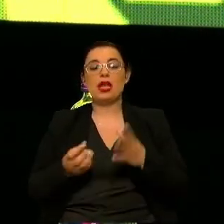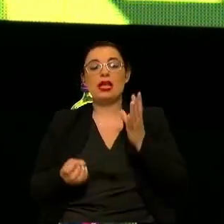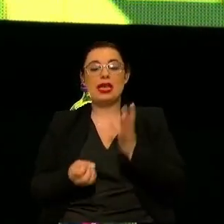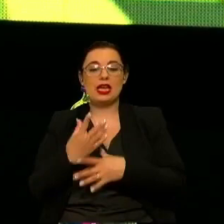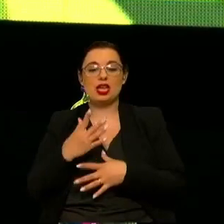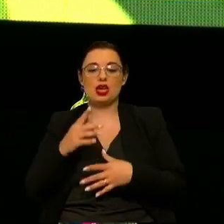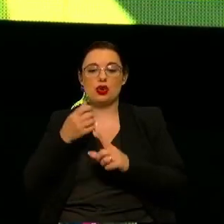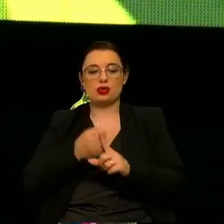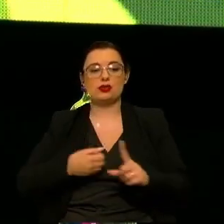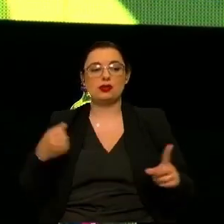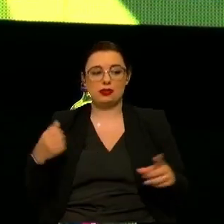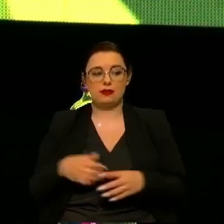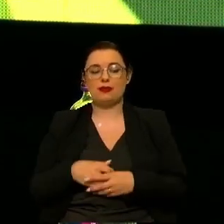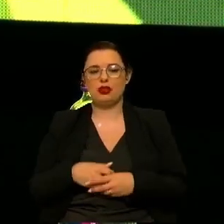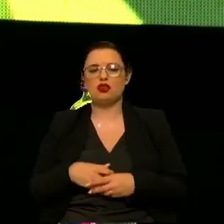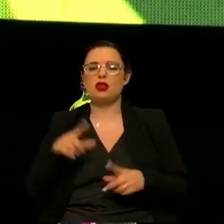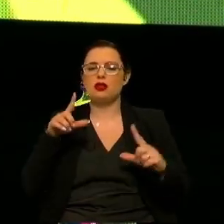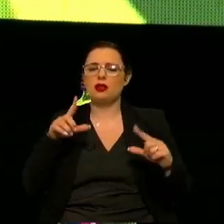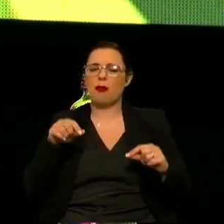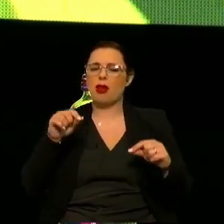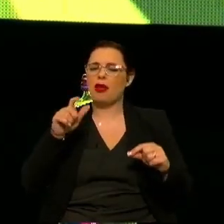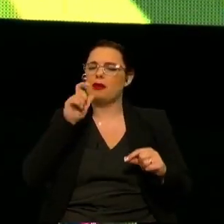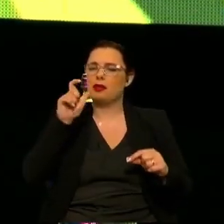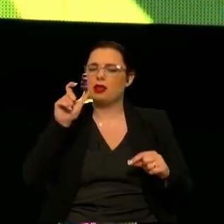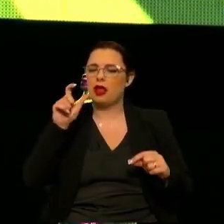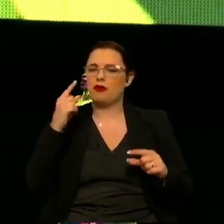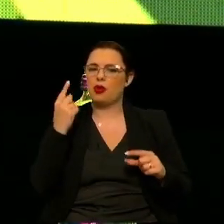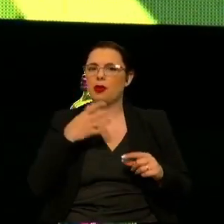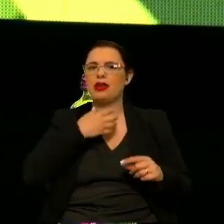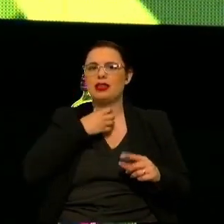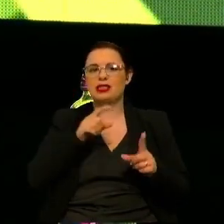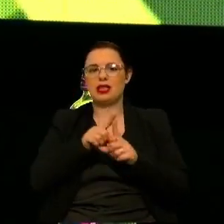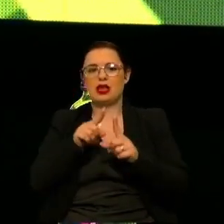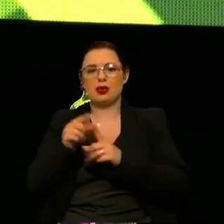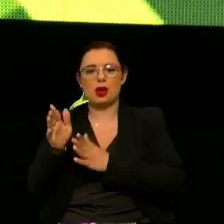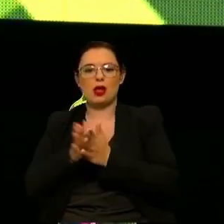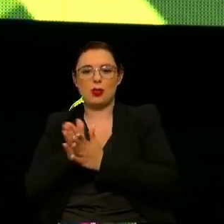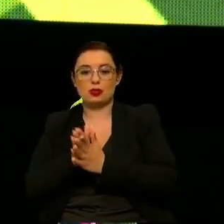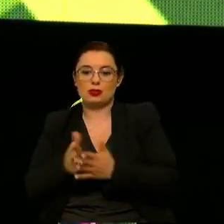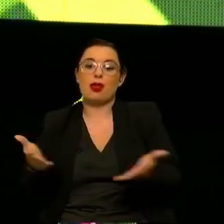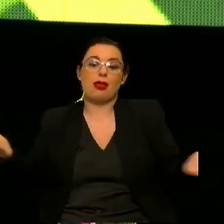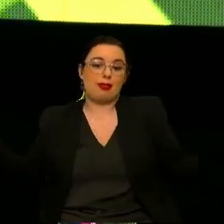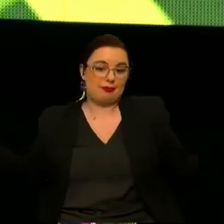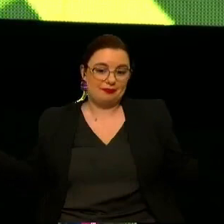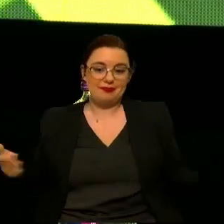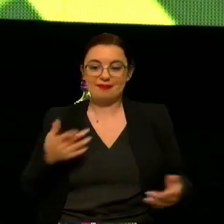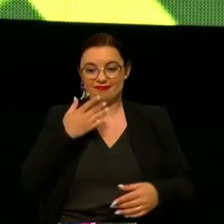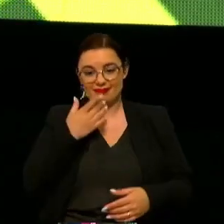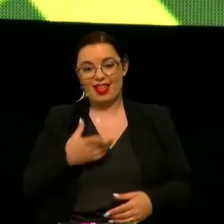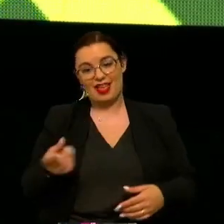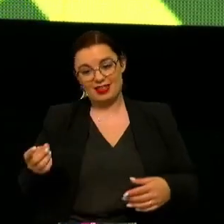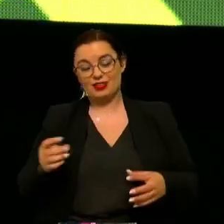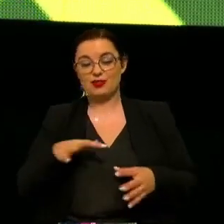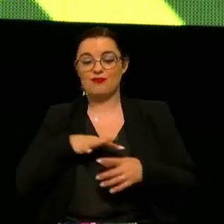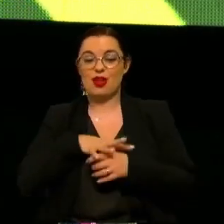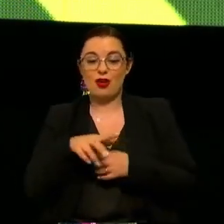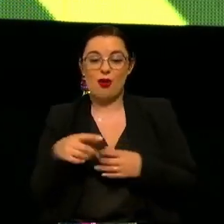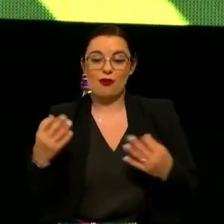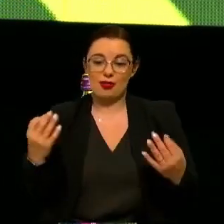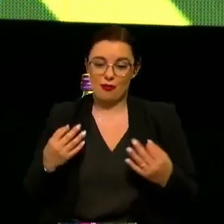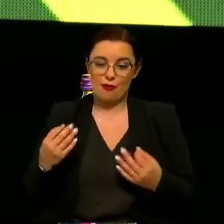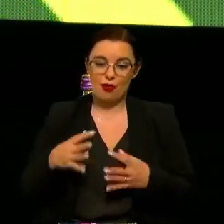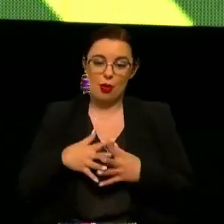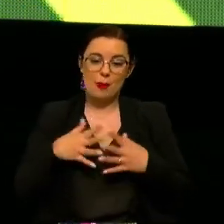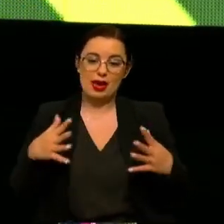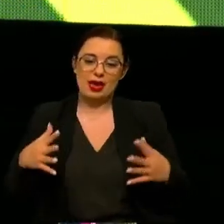and created many challenges. There's the Chinese expression that a crisis is an opportunity, and COVID